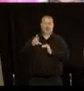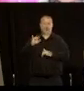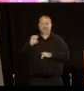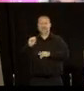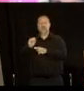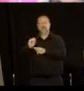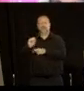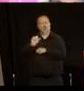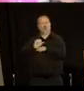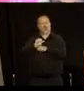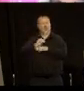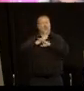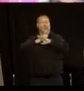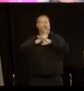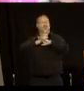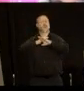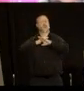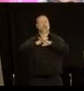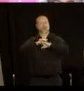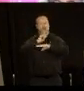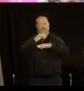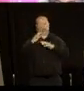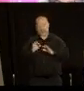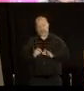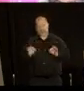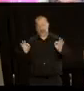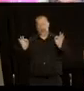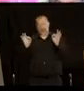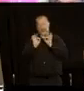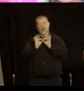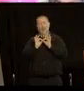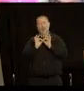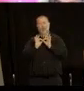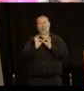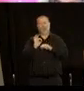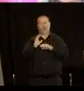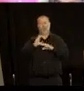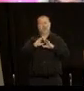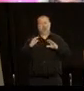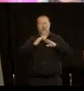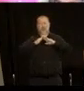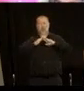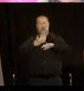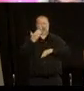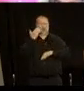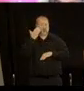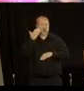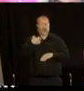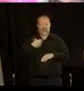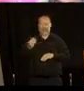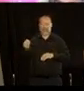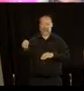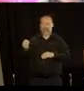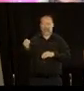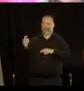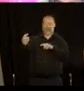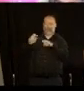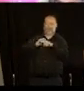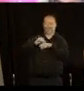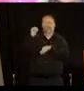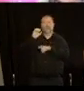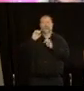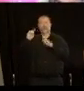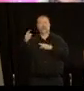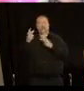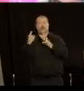our work in prevention has been so important. In the child protection space, when we get called out to